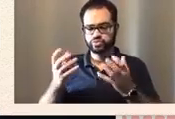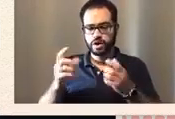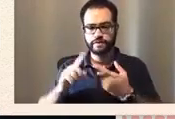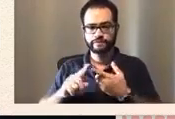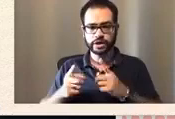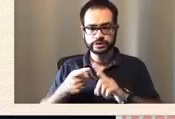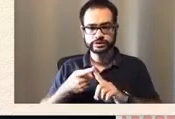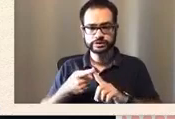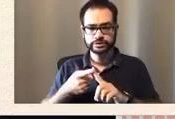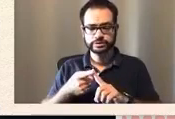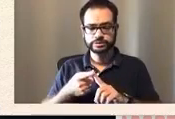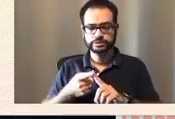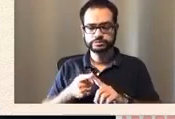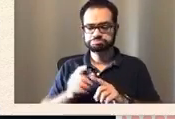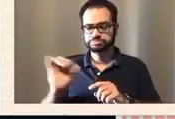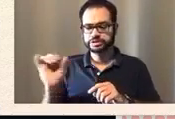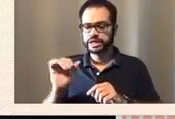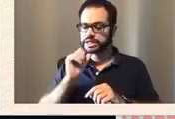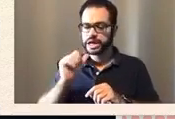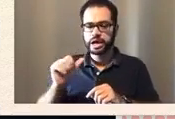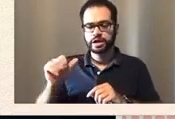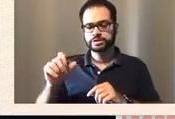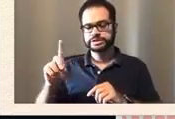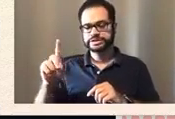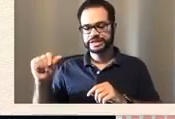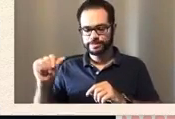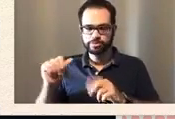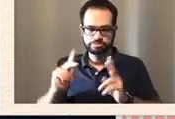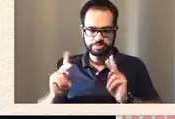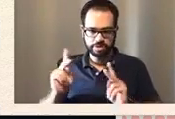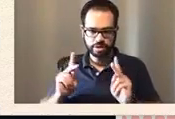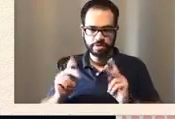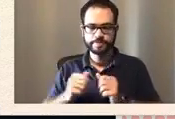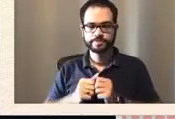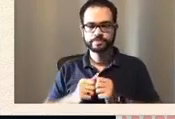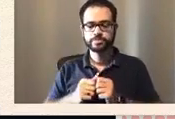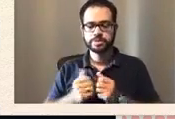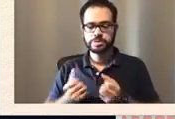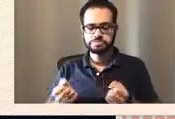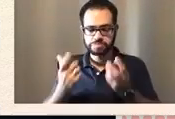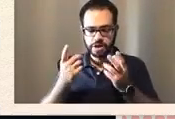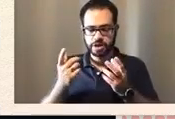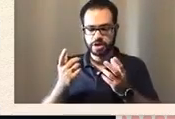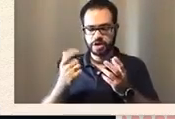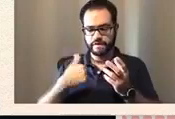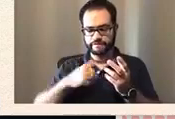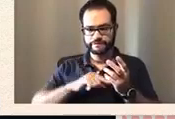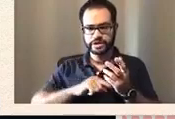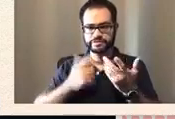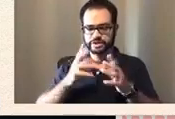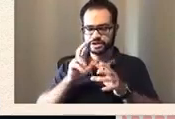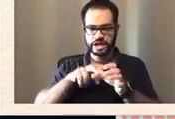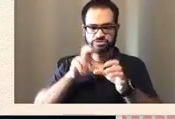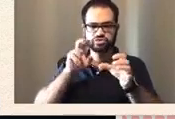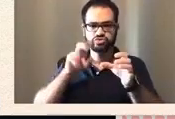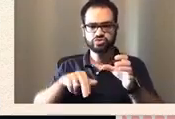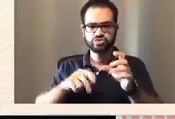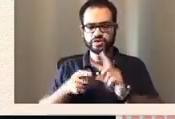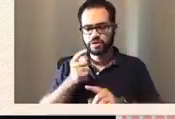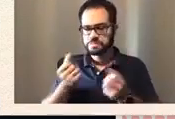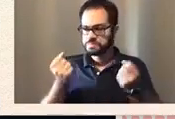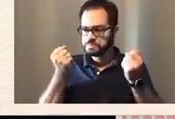other non-disabled people. Many of us have been excluded from many parts of